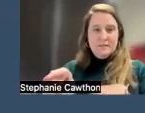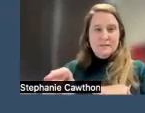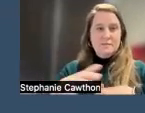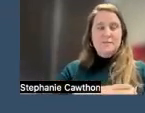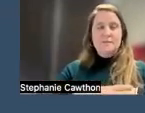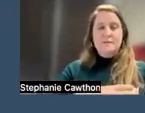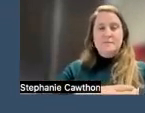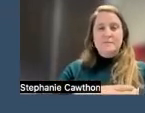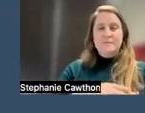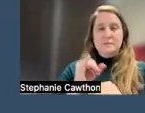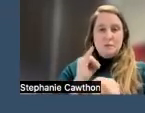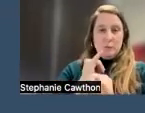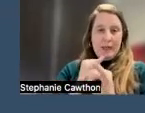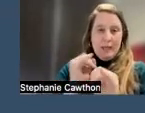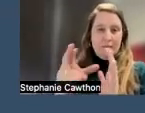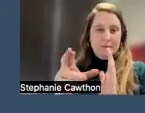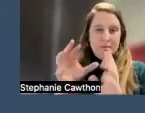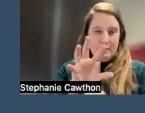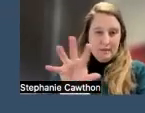that group of activities,